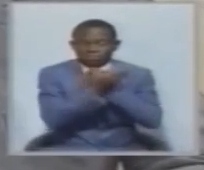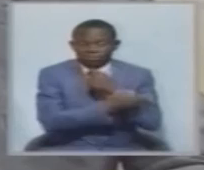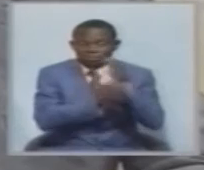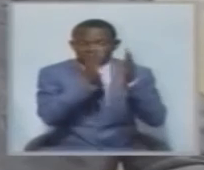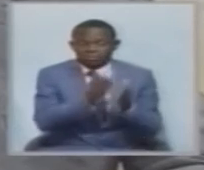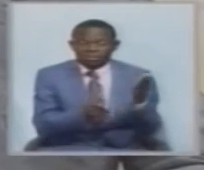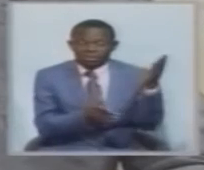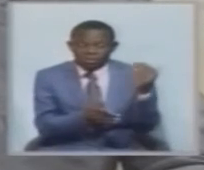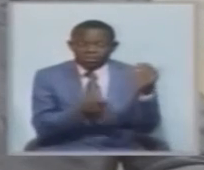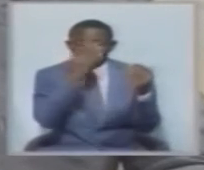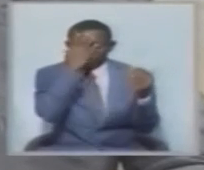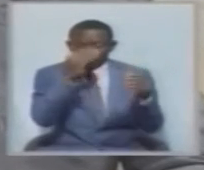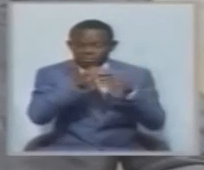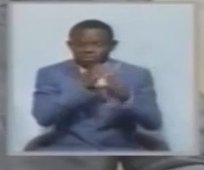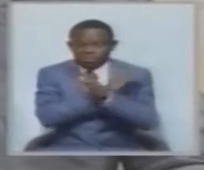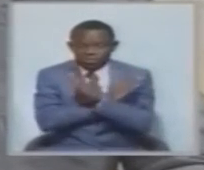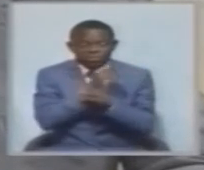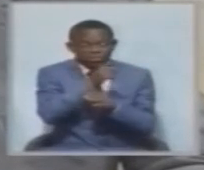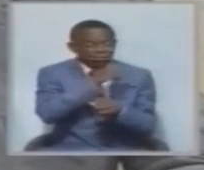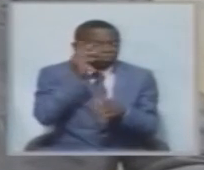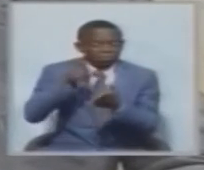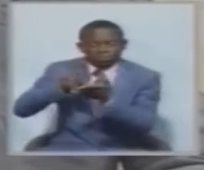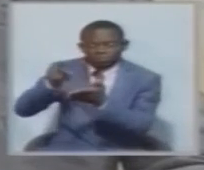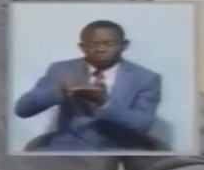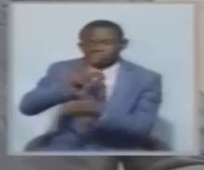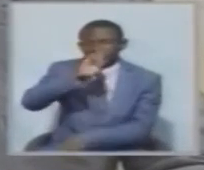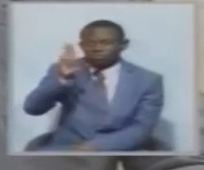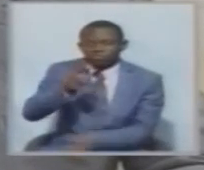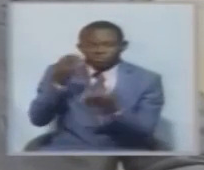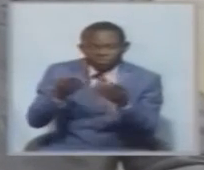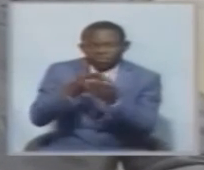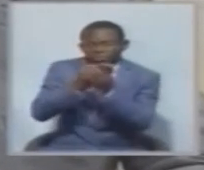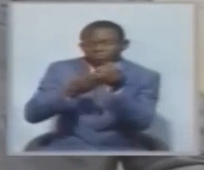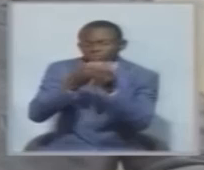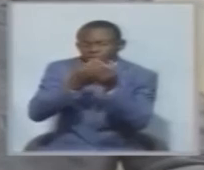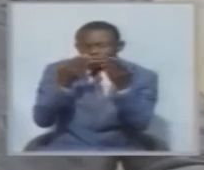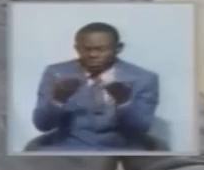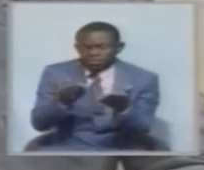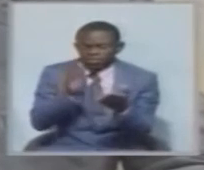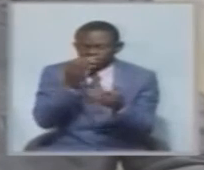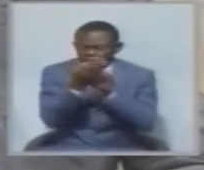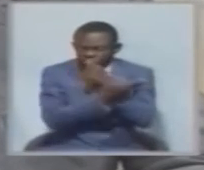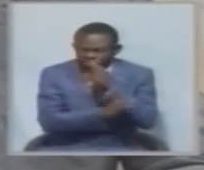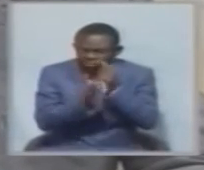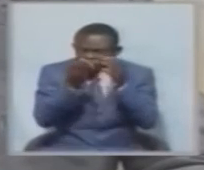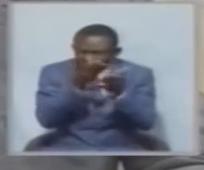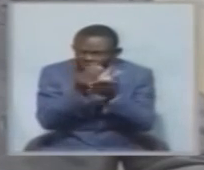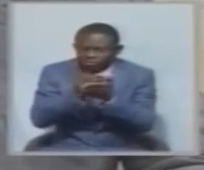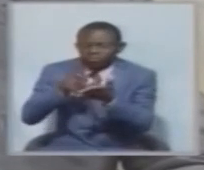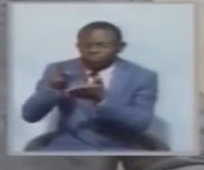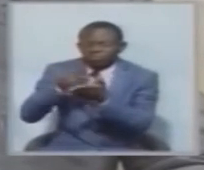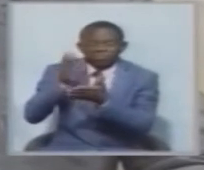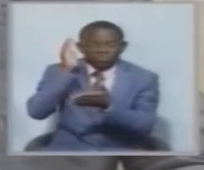monies coming in, not in kwacha terms, but in foreign exchange, in dollars. So I think during this period of